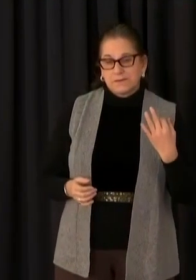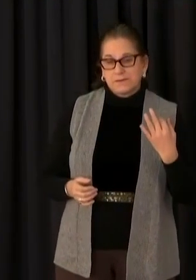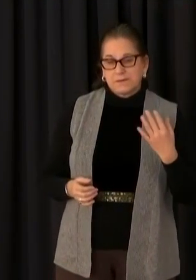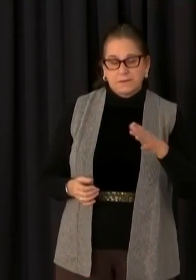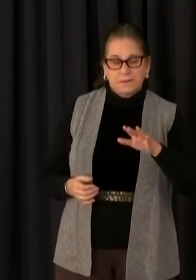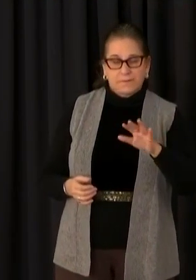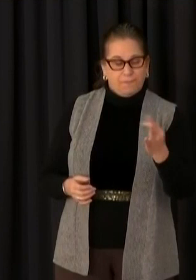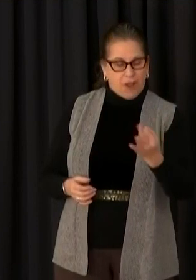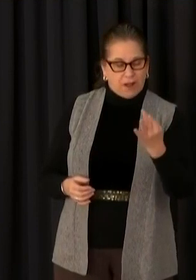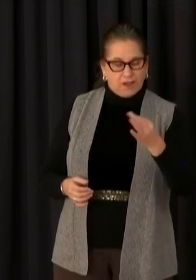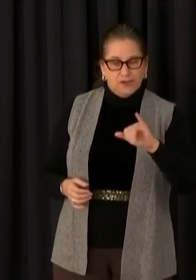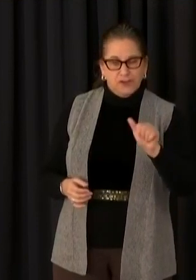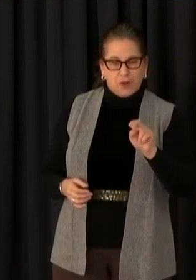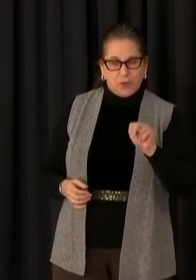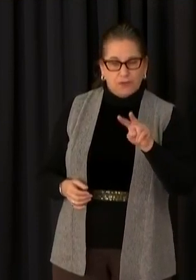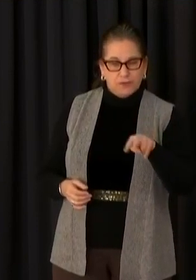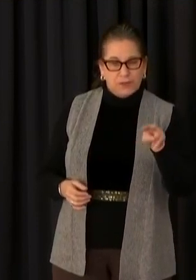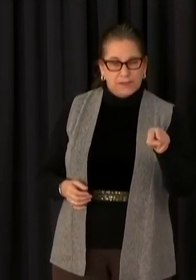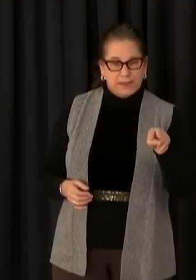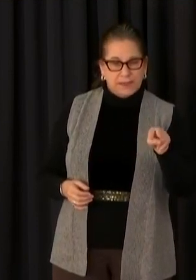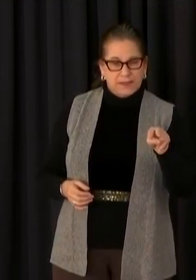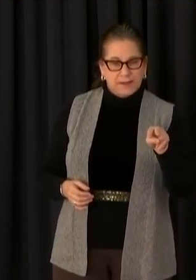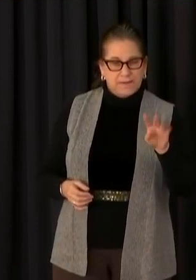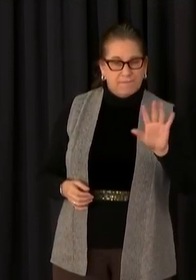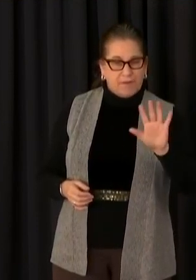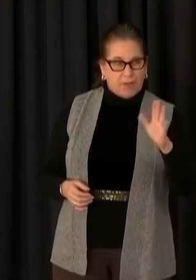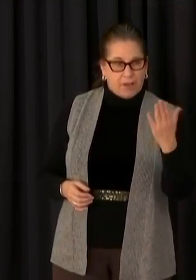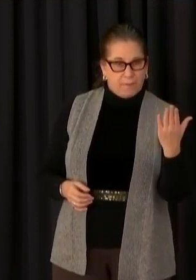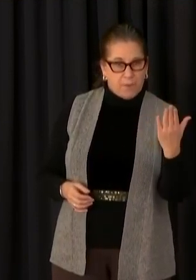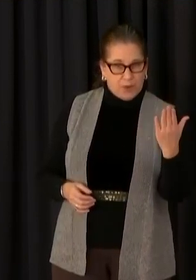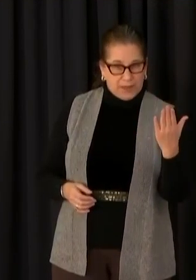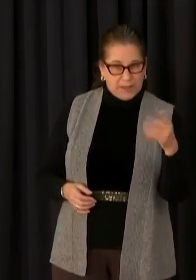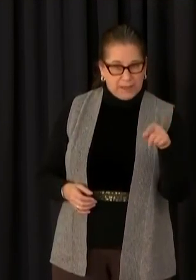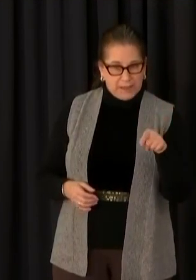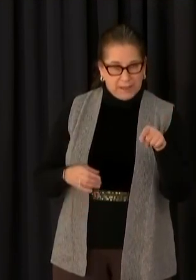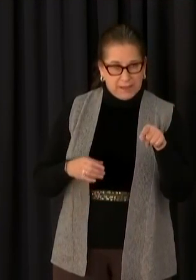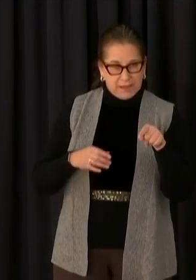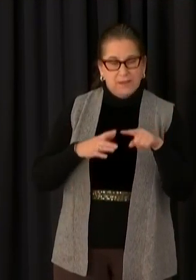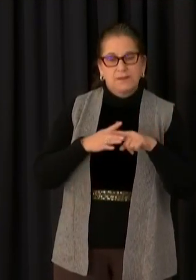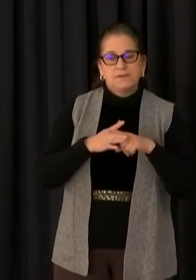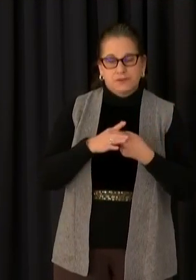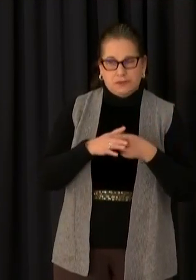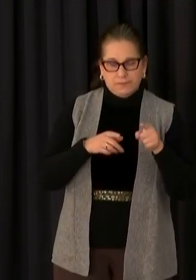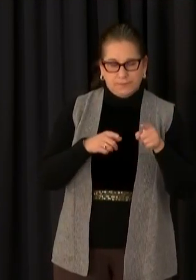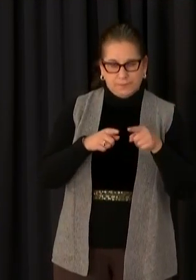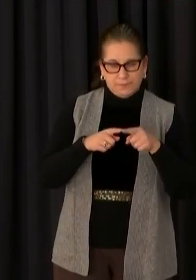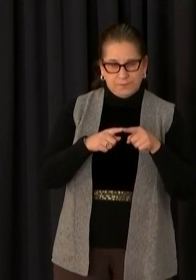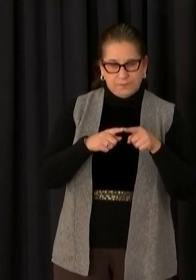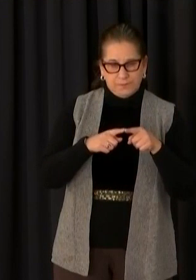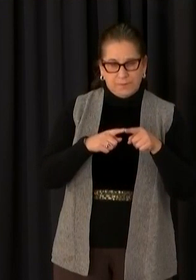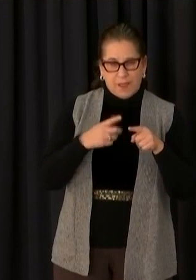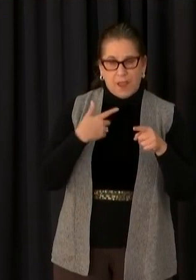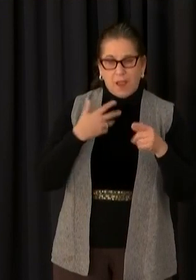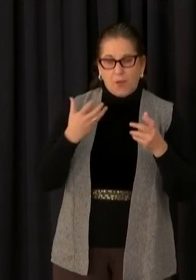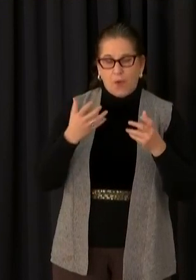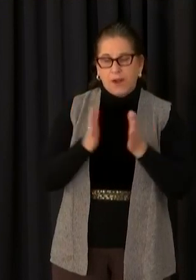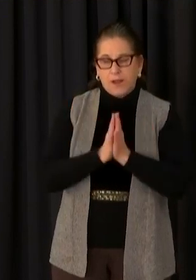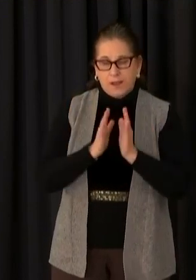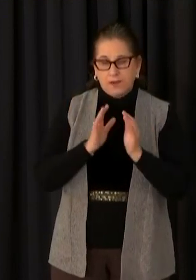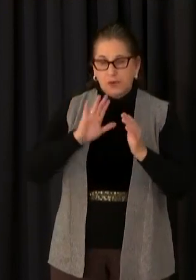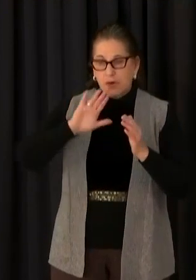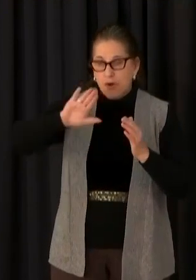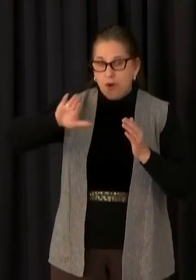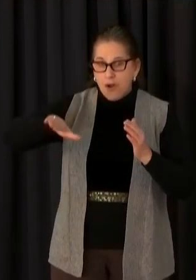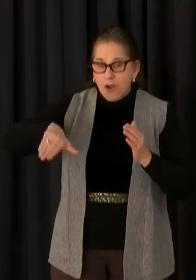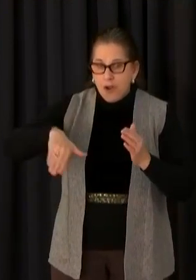5 a.m. And during this time, we are asking residents to avoid our central